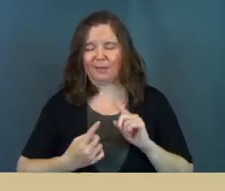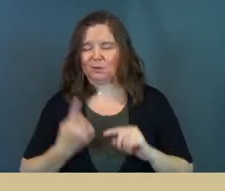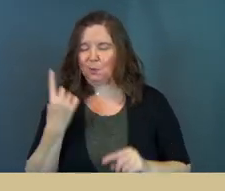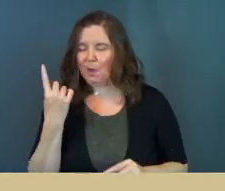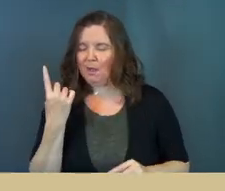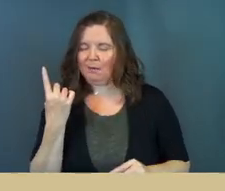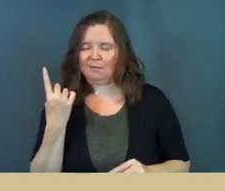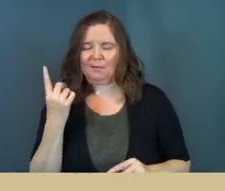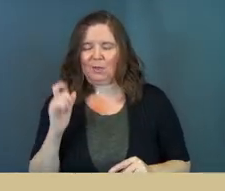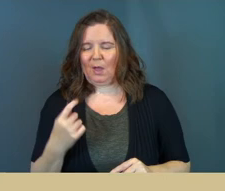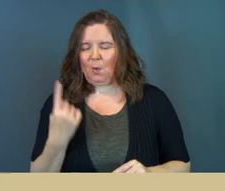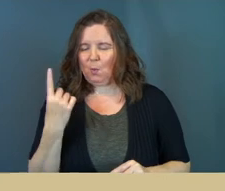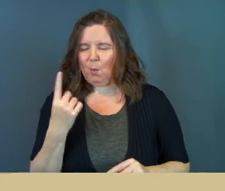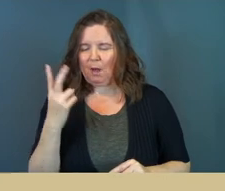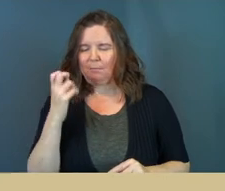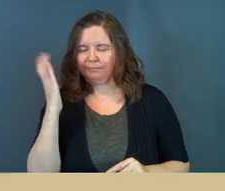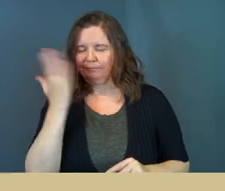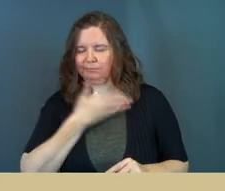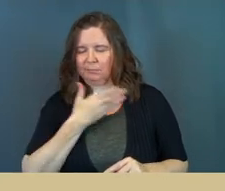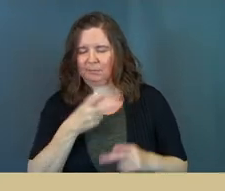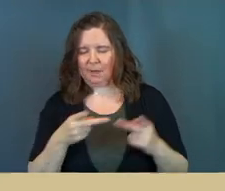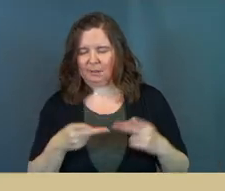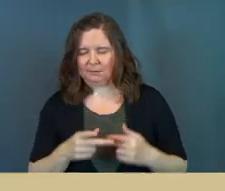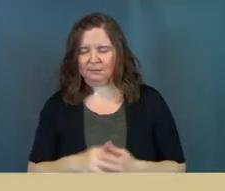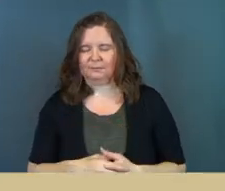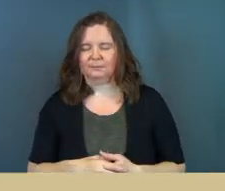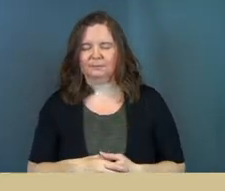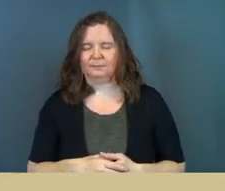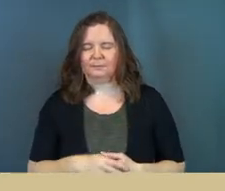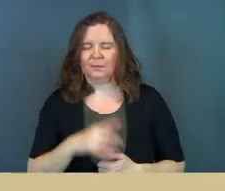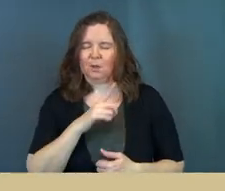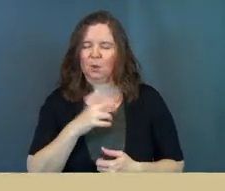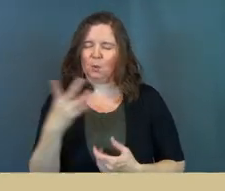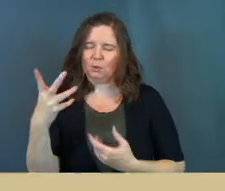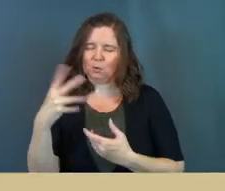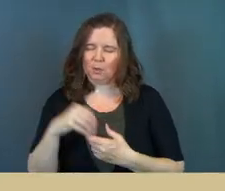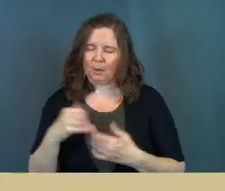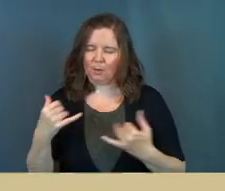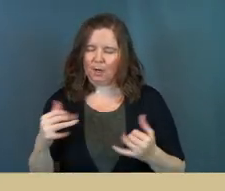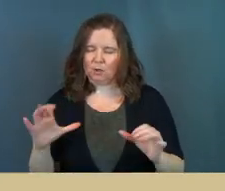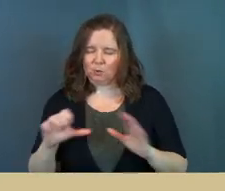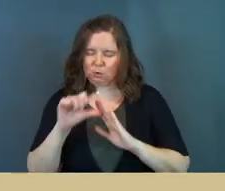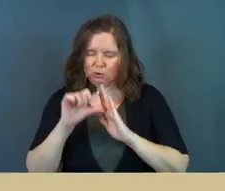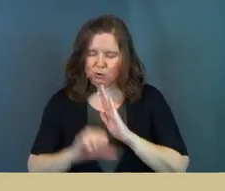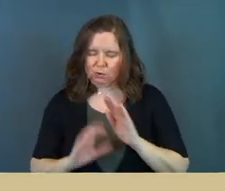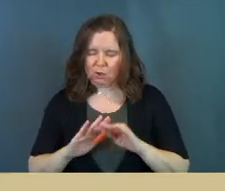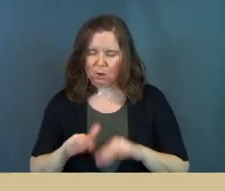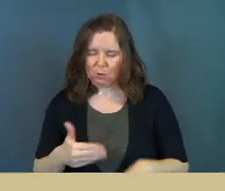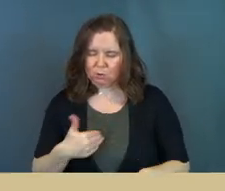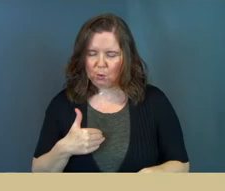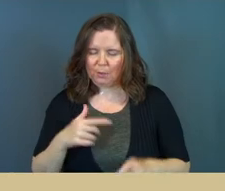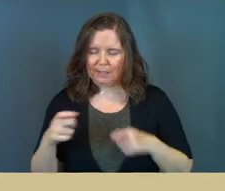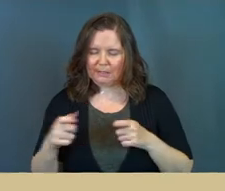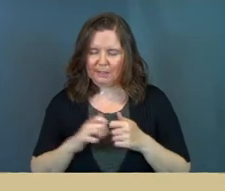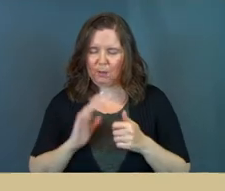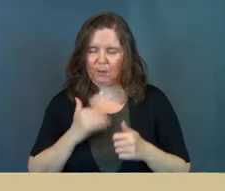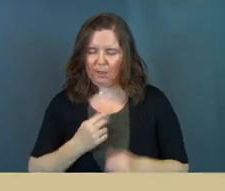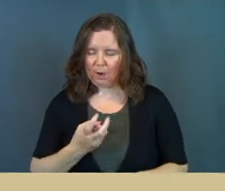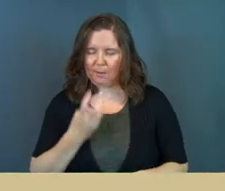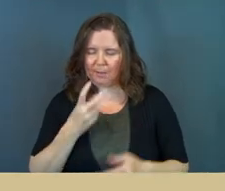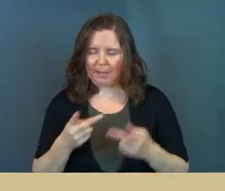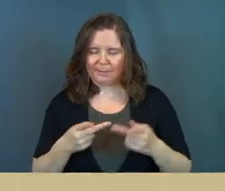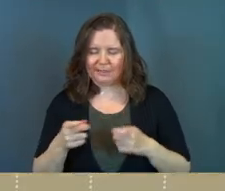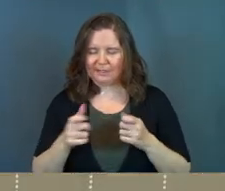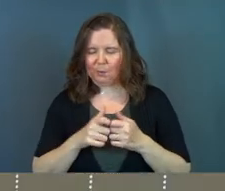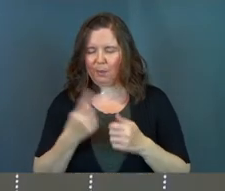just one. We just got that one blind spot. Lord, would you come right now, do surgery on our souls and deal with our blind